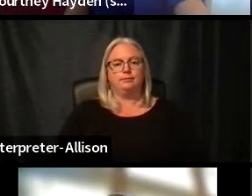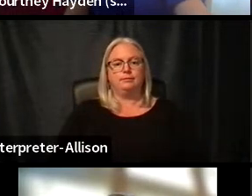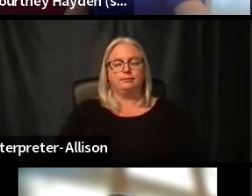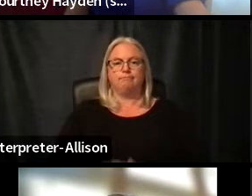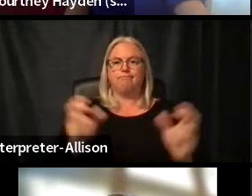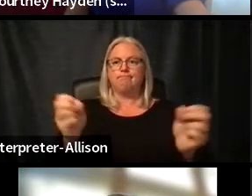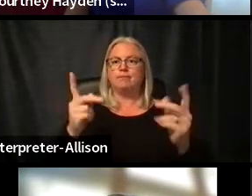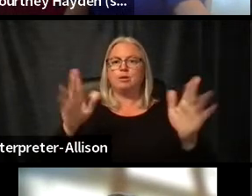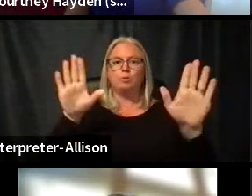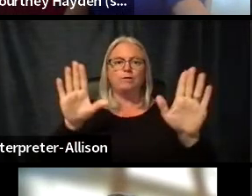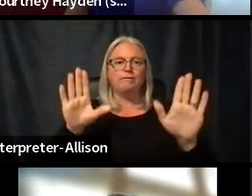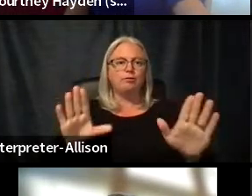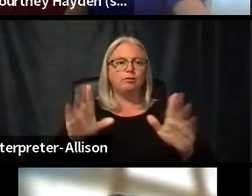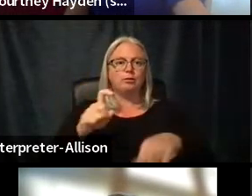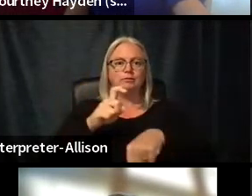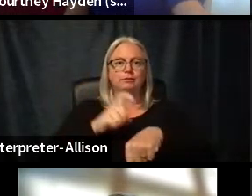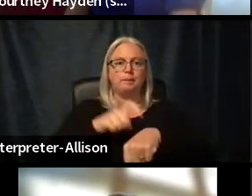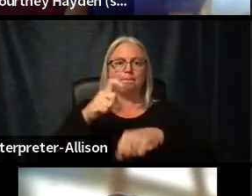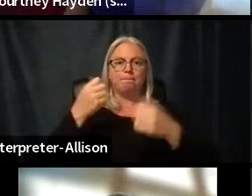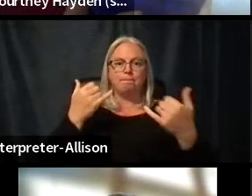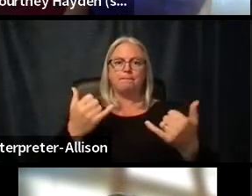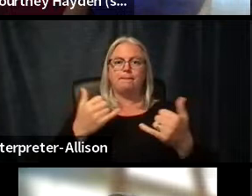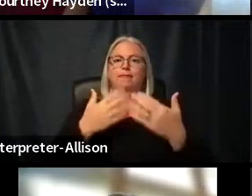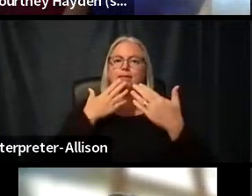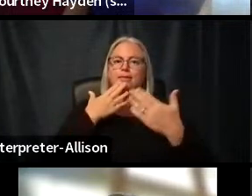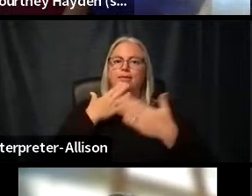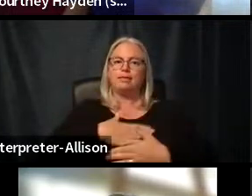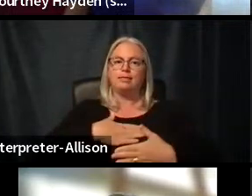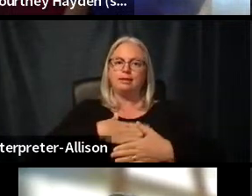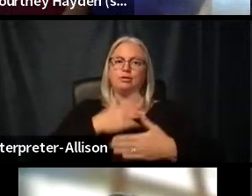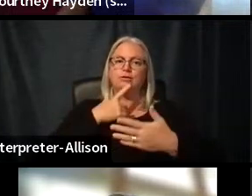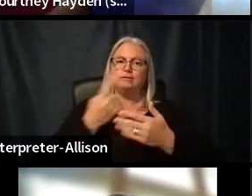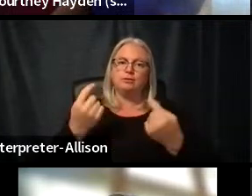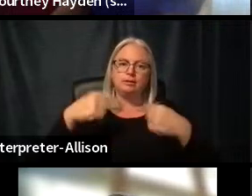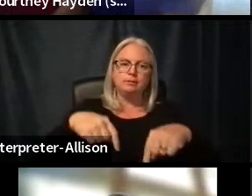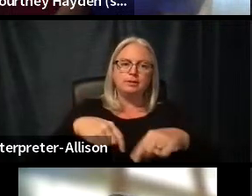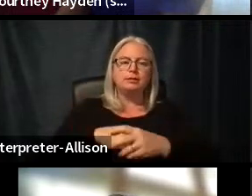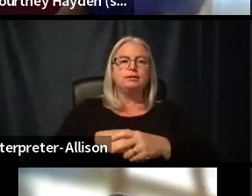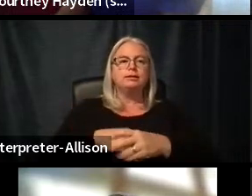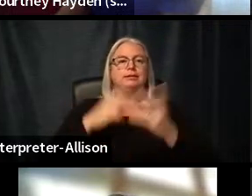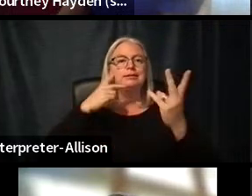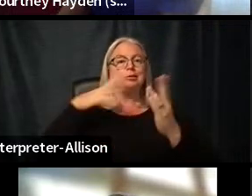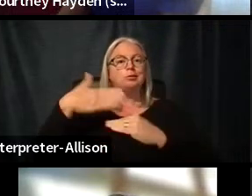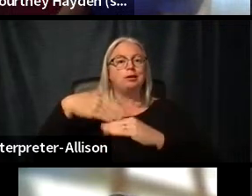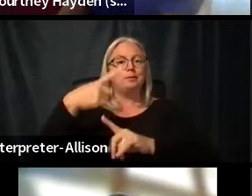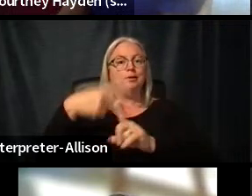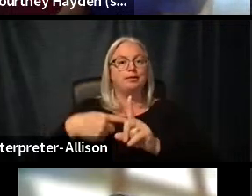Okay, wonderful. Well, we're at time. I appreciate everybody for being here. See you next month.